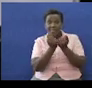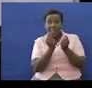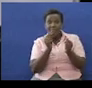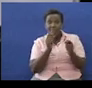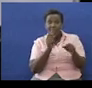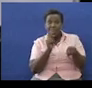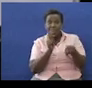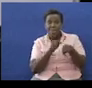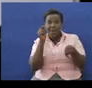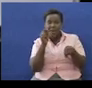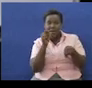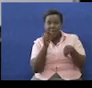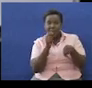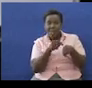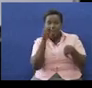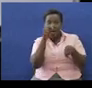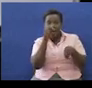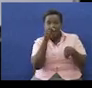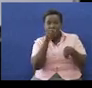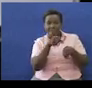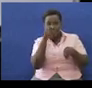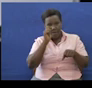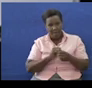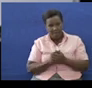will develop thorny.